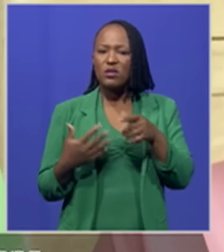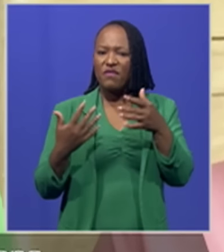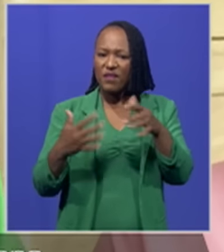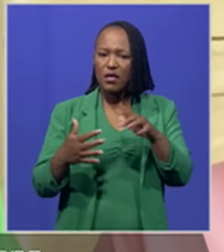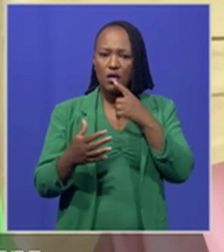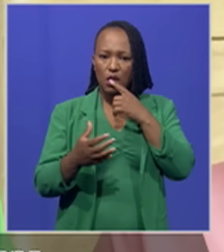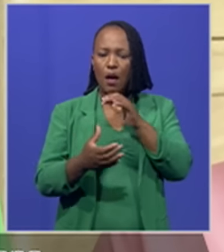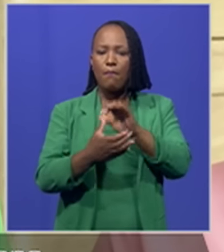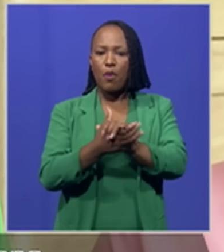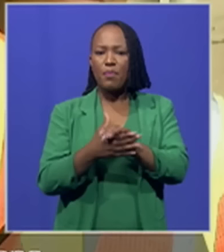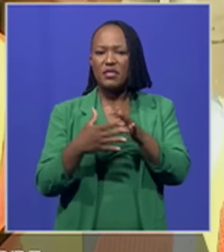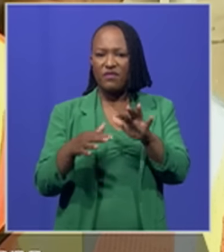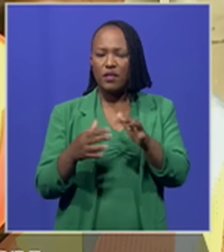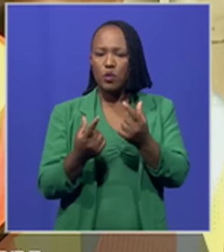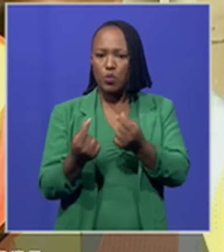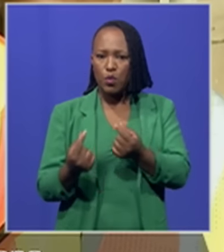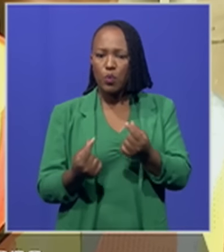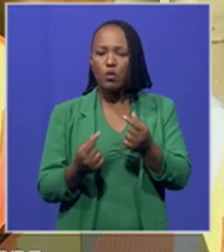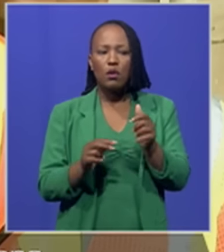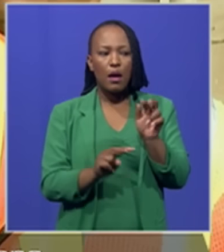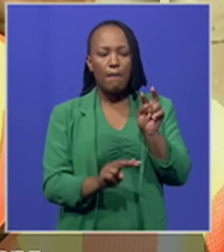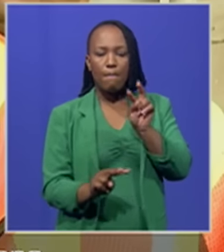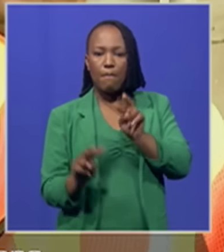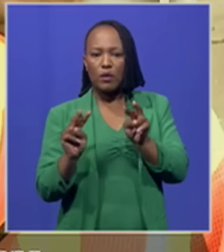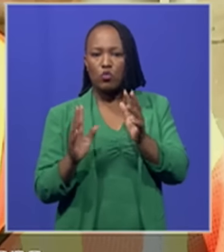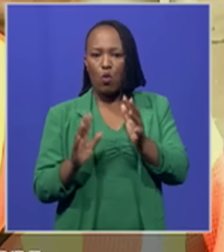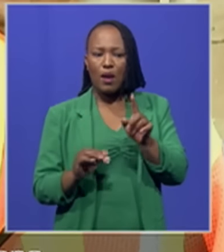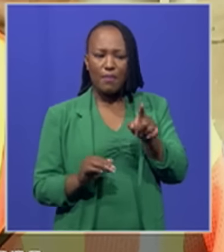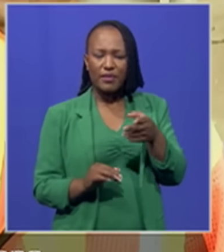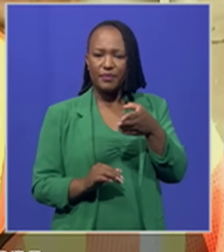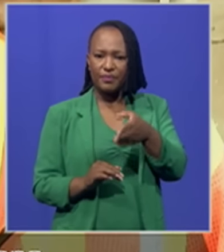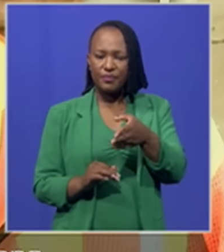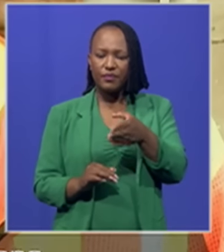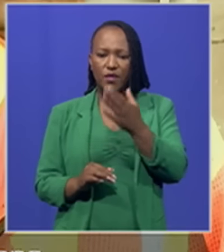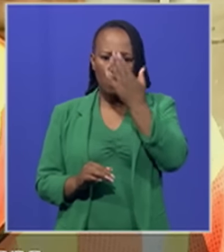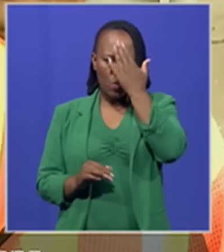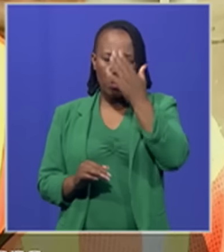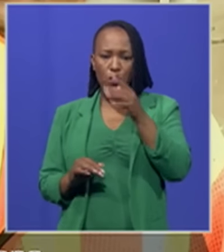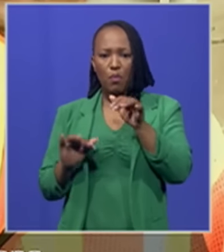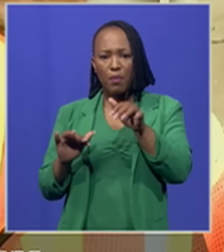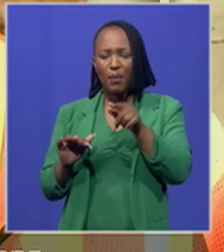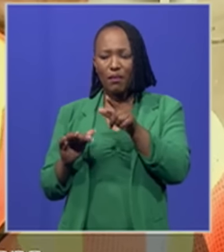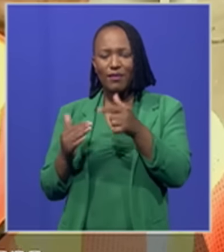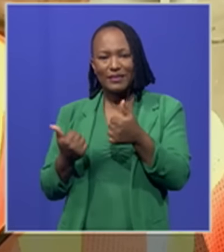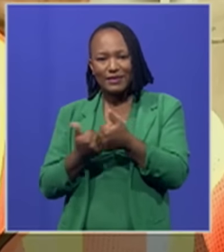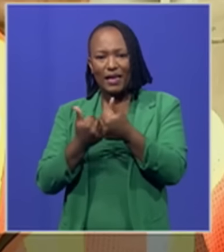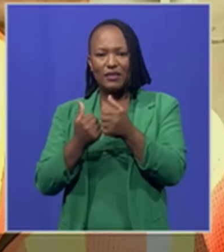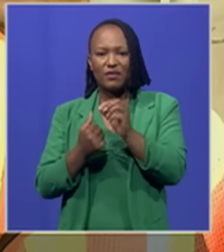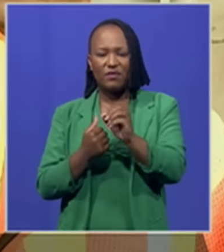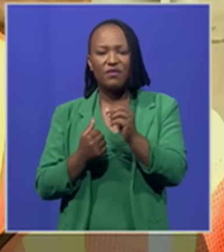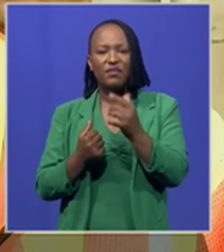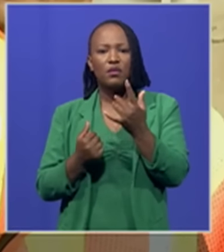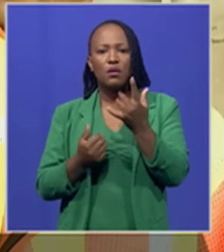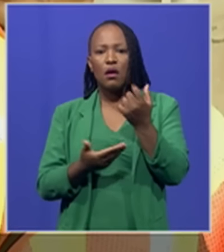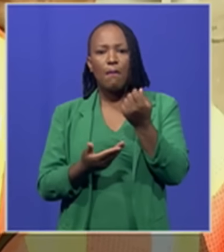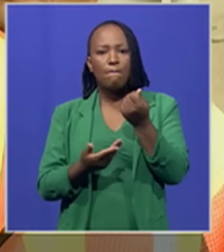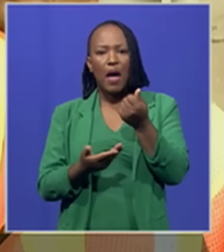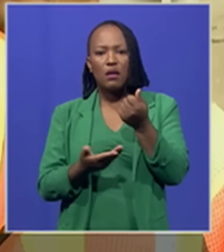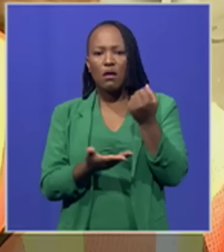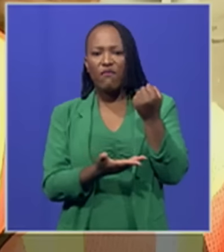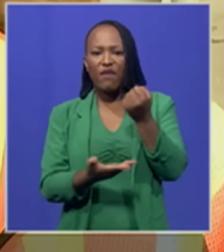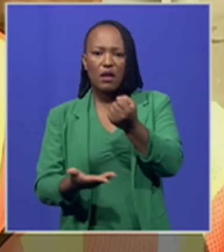promise tsona ke tsena di-patrollers. So we know our guys, the struggle that they are facing. No funding, no torches, no help